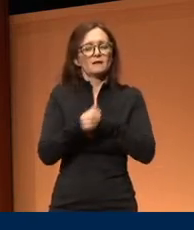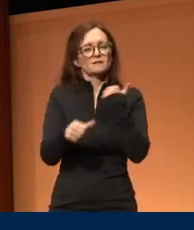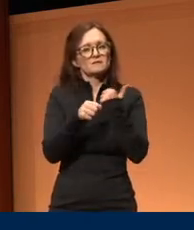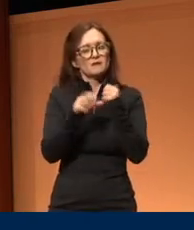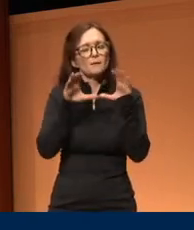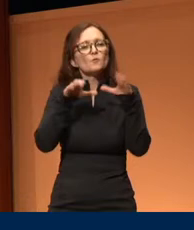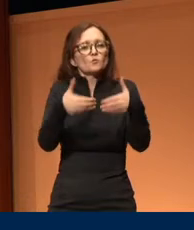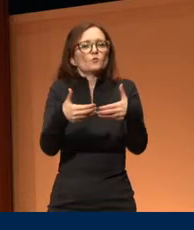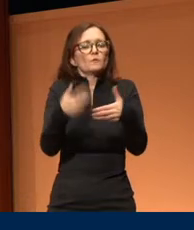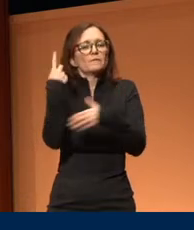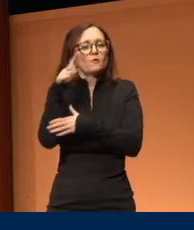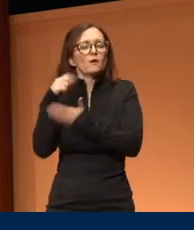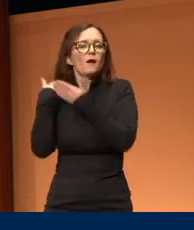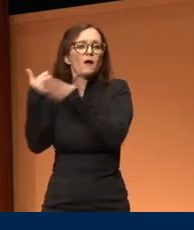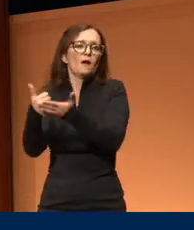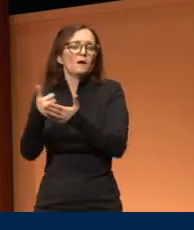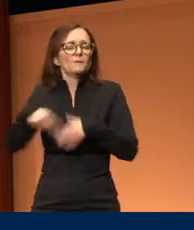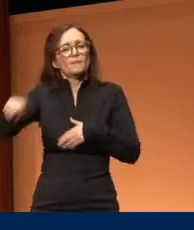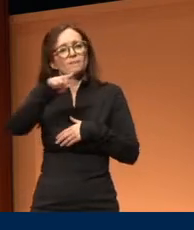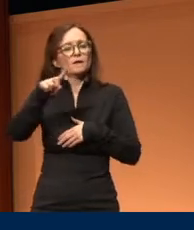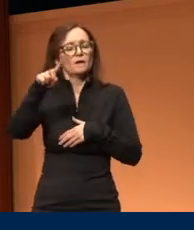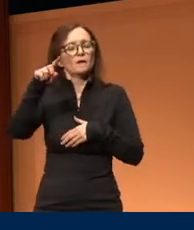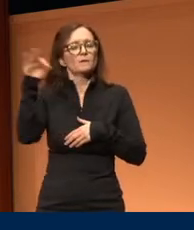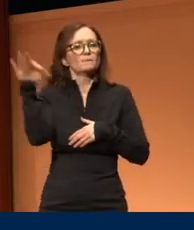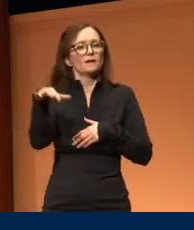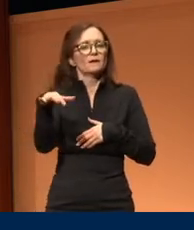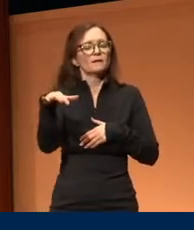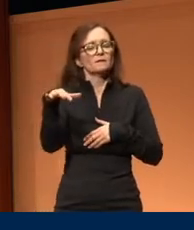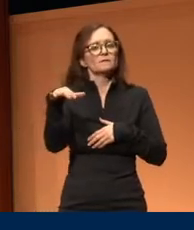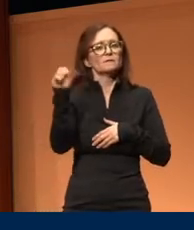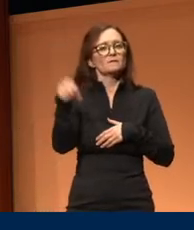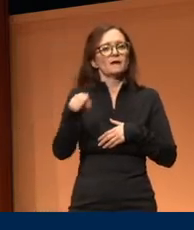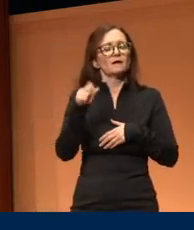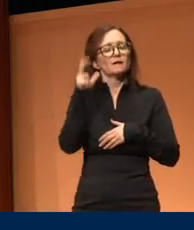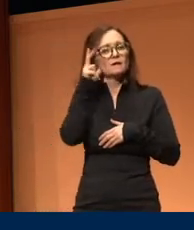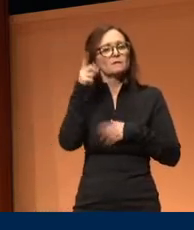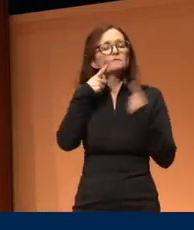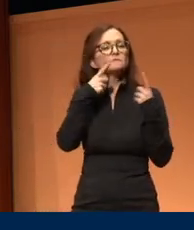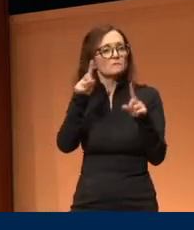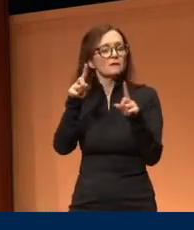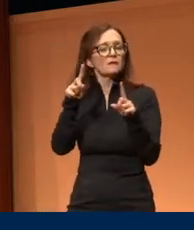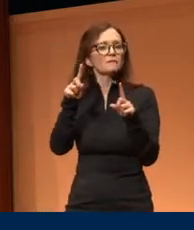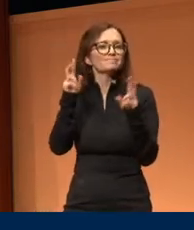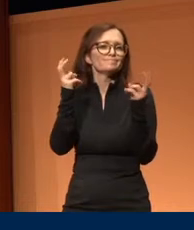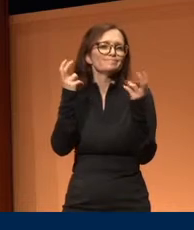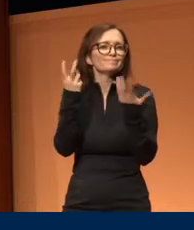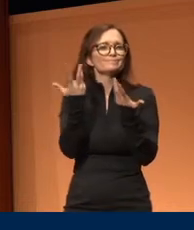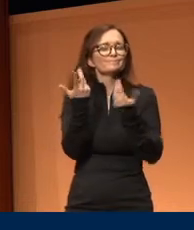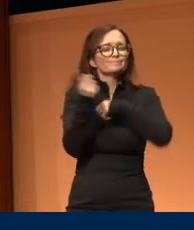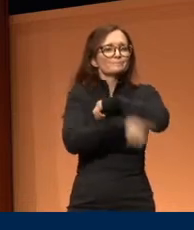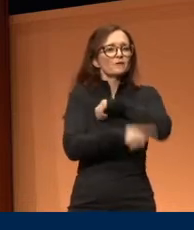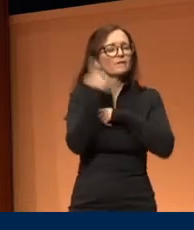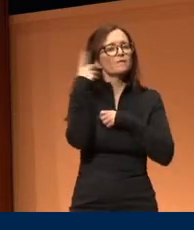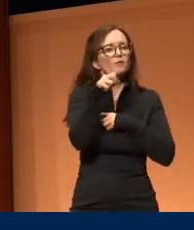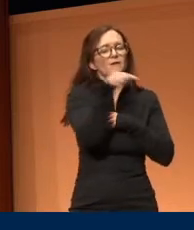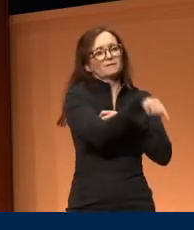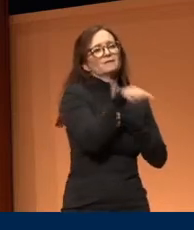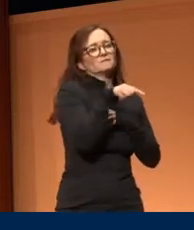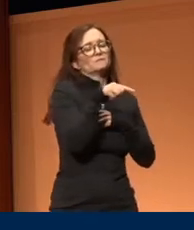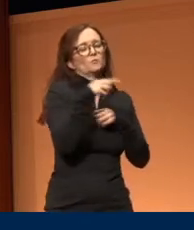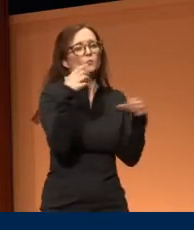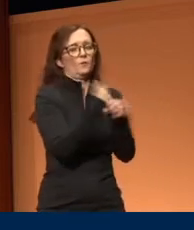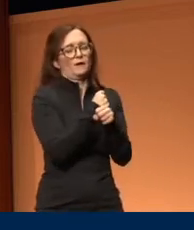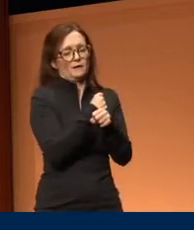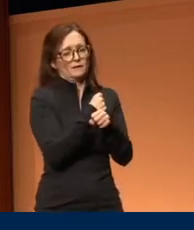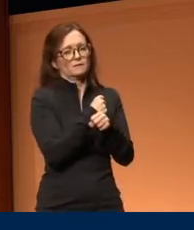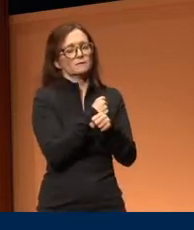these subgroups were created in order to facilitate that, and to a large extent, they succeeded at the cost of this logic of winning, et cetera.